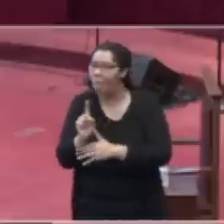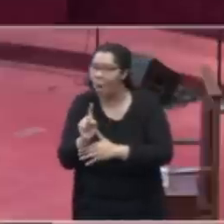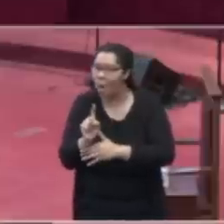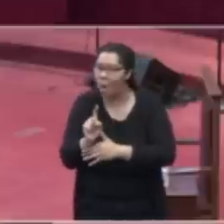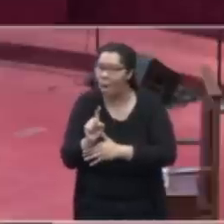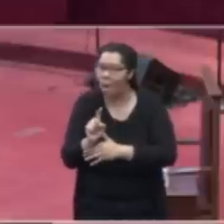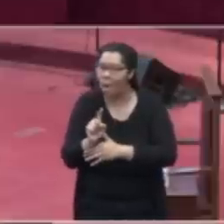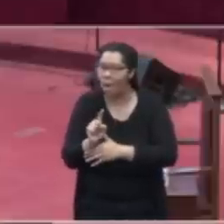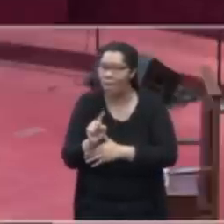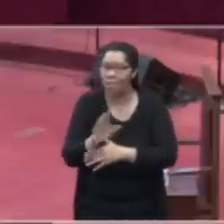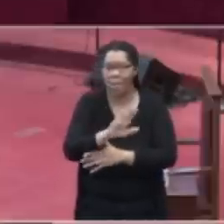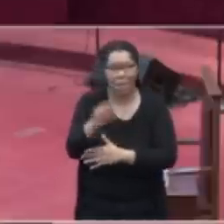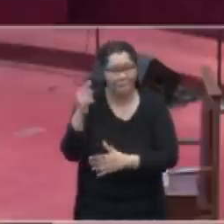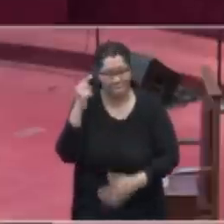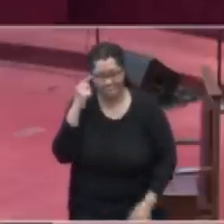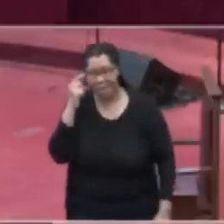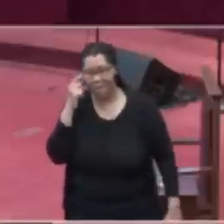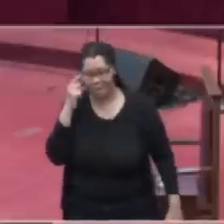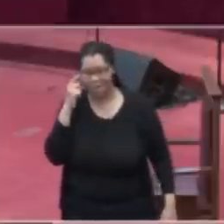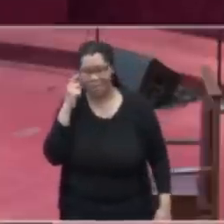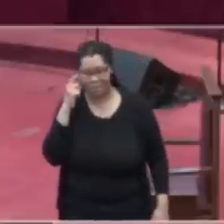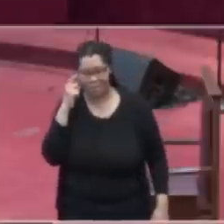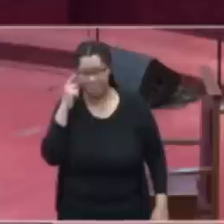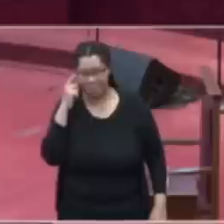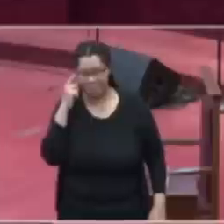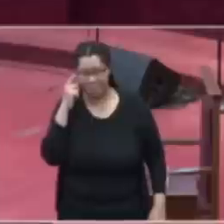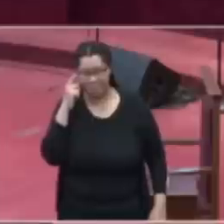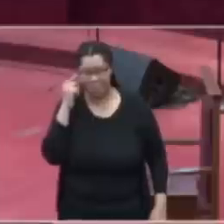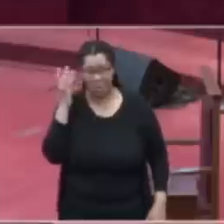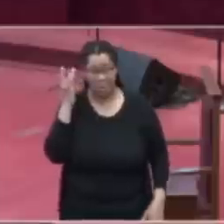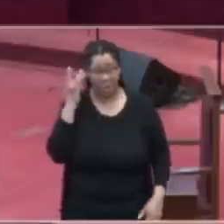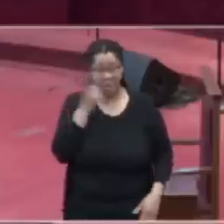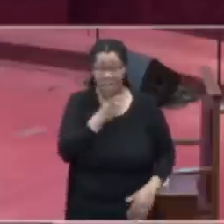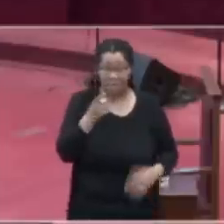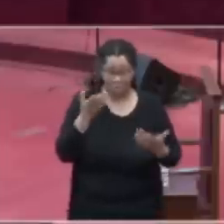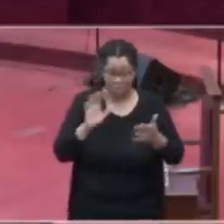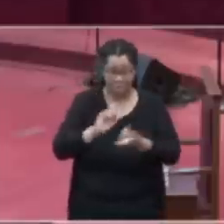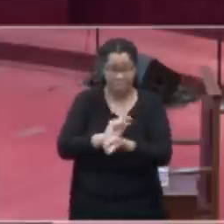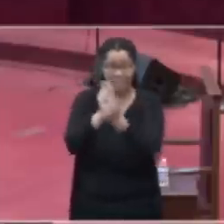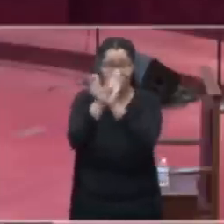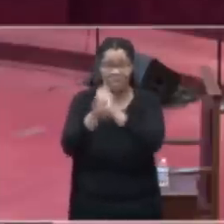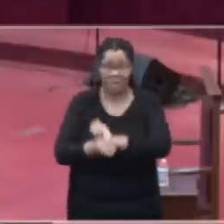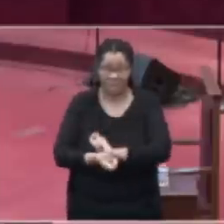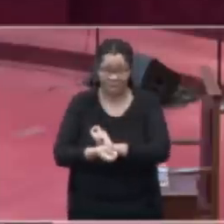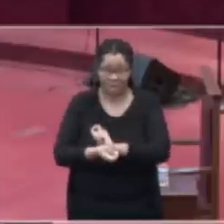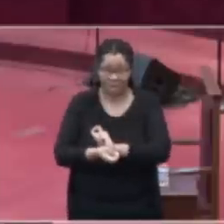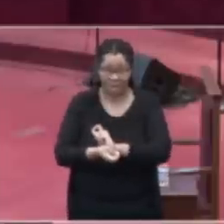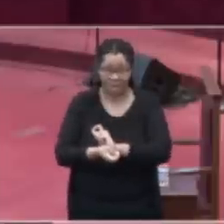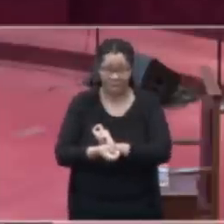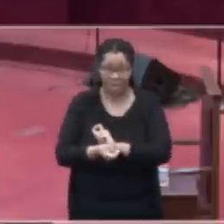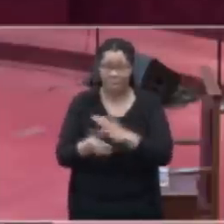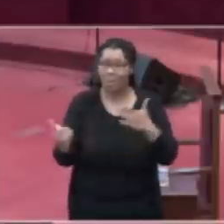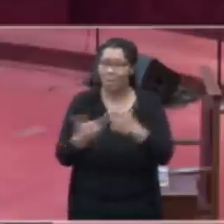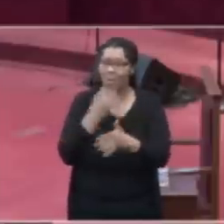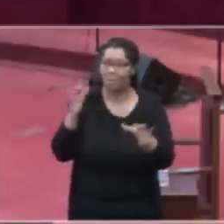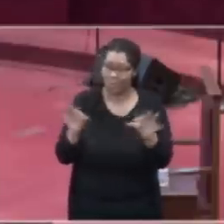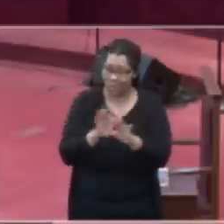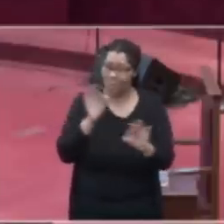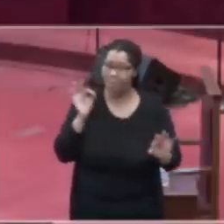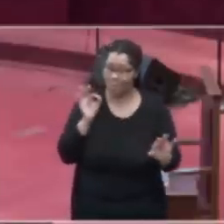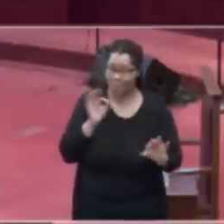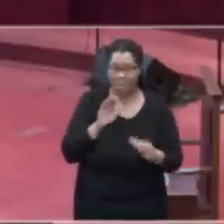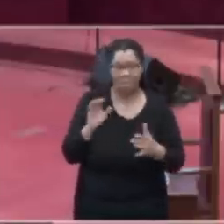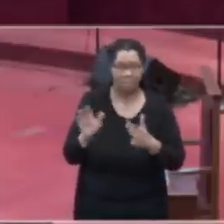In the mind. Because you've been transformed by the renewing of